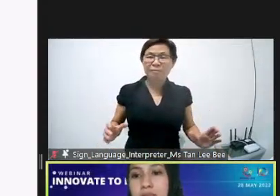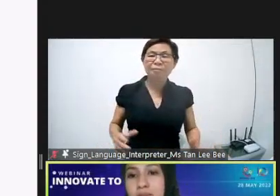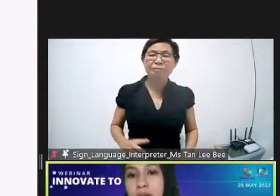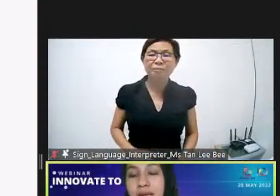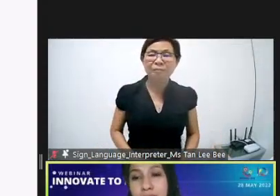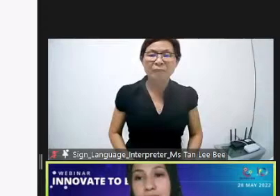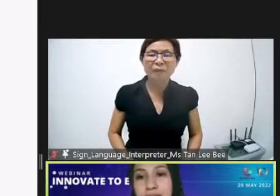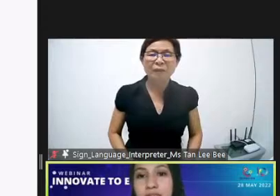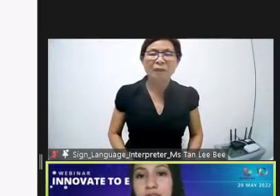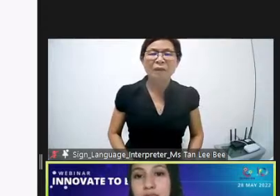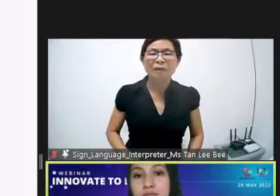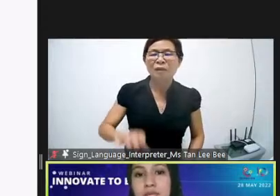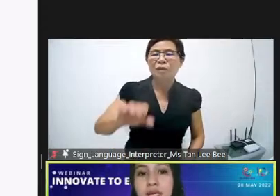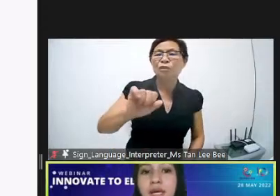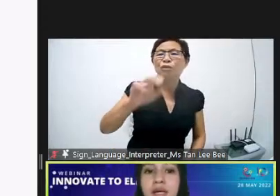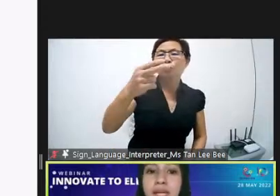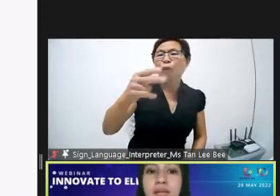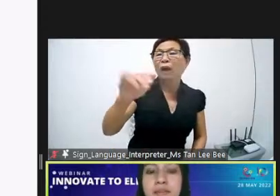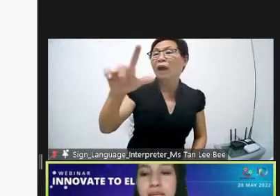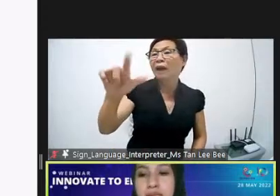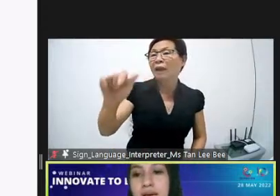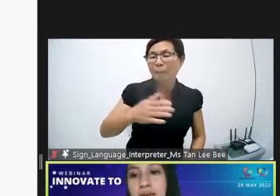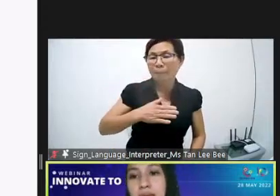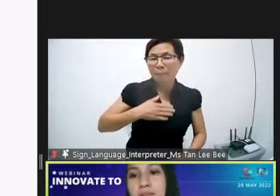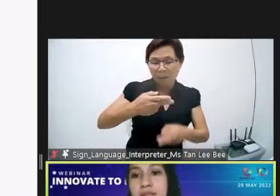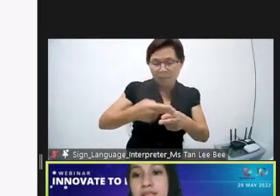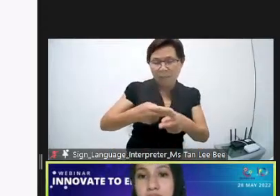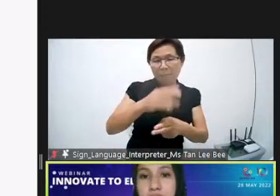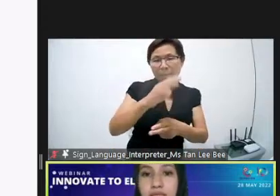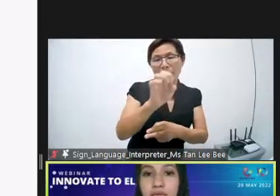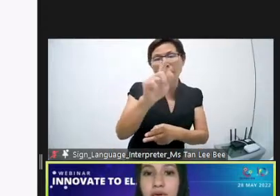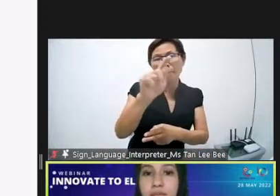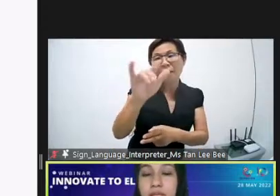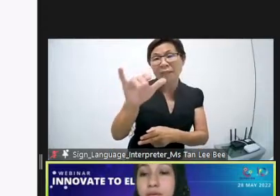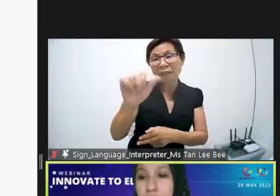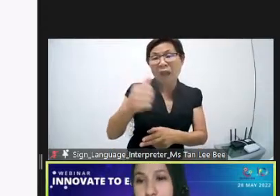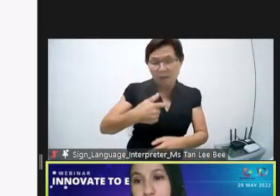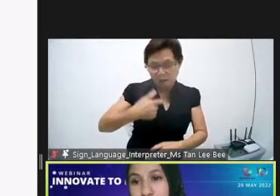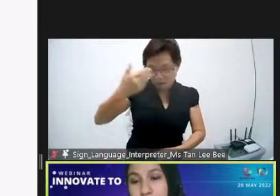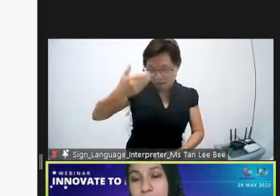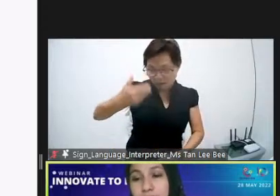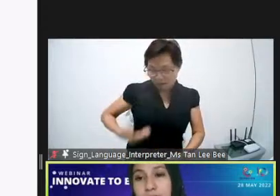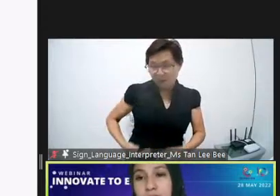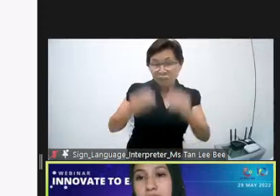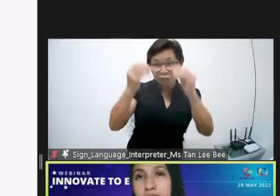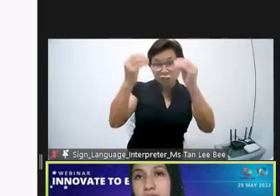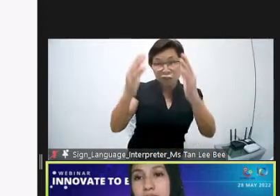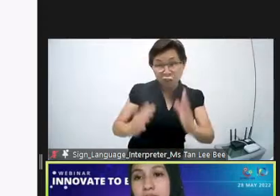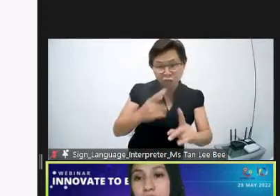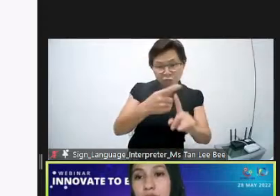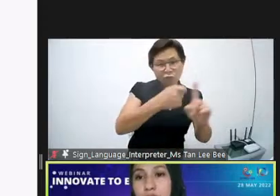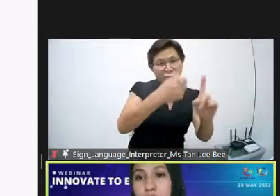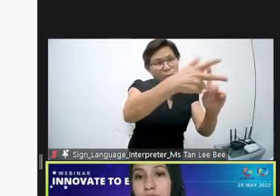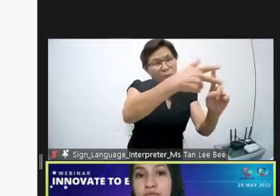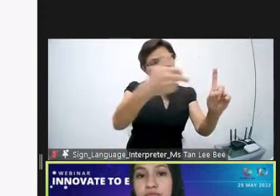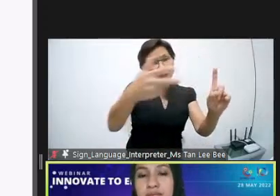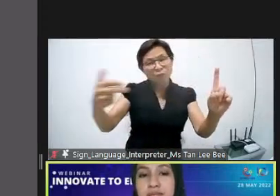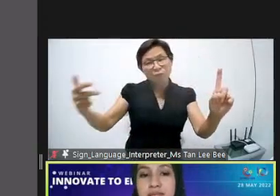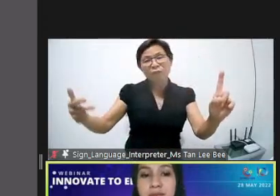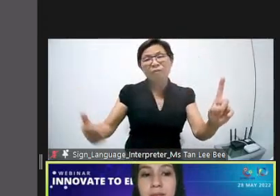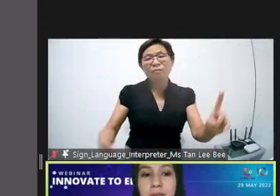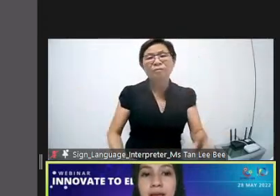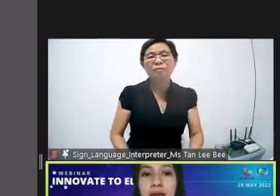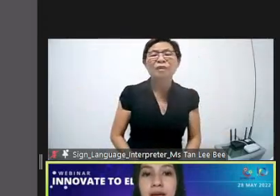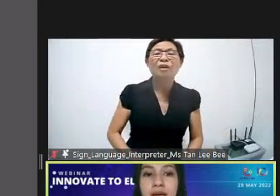Regarding Miss Suhaila introduce me, my name is Betia Sahara. I'm a teacher from Indonesia in South Borneo